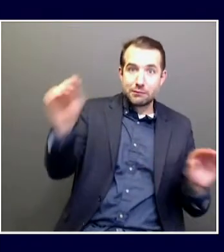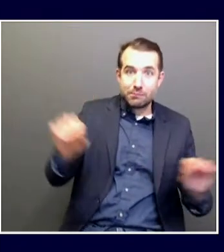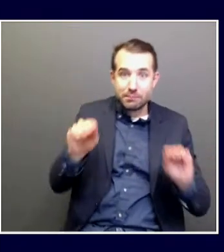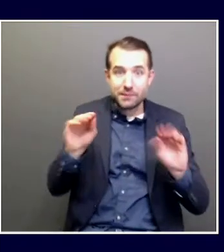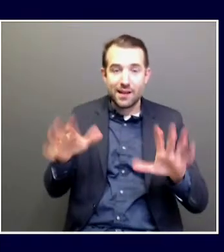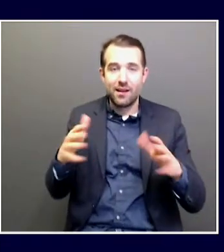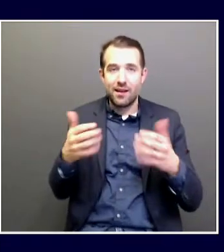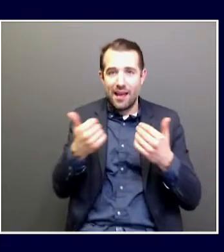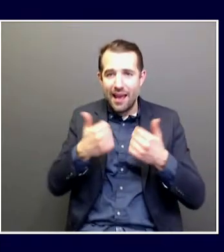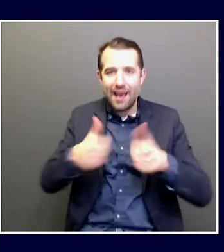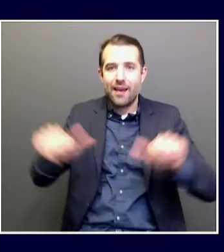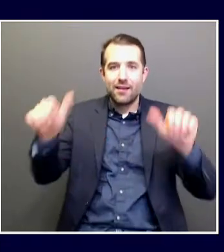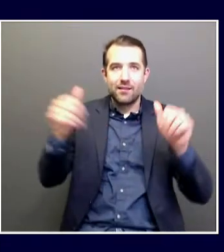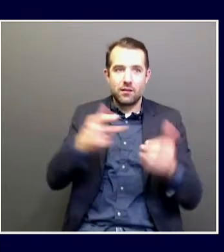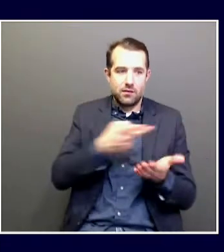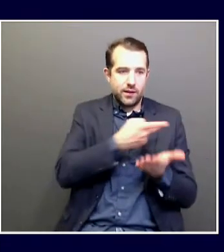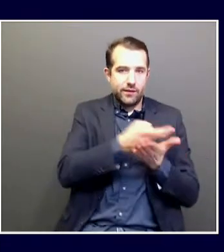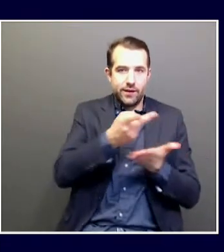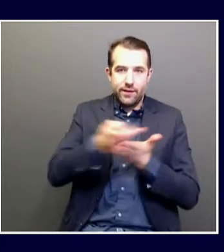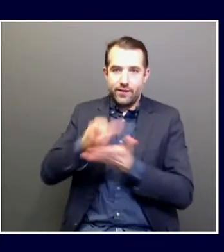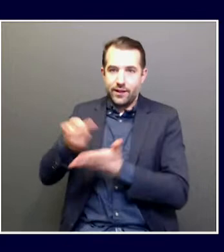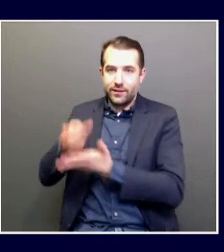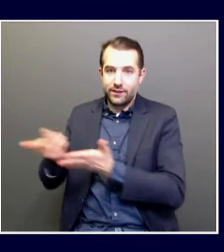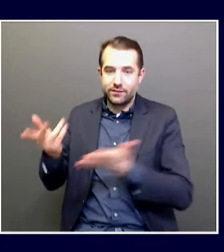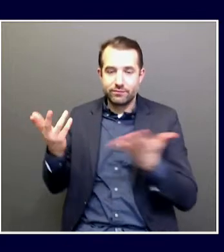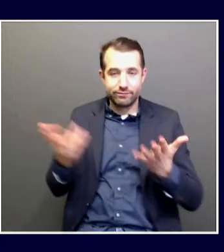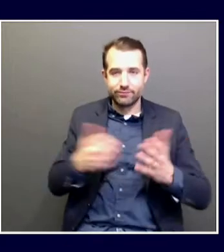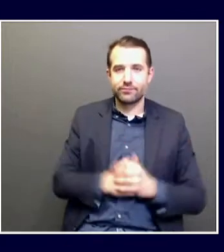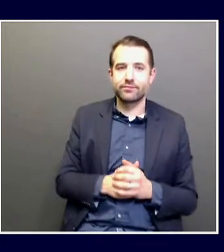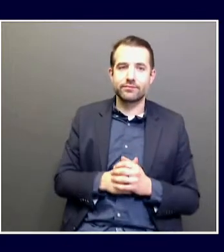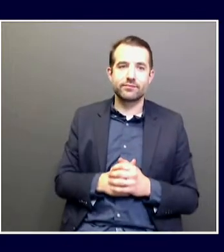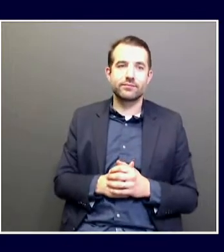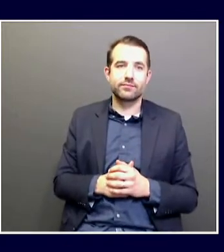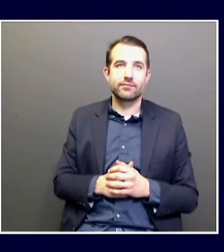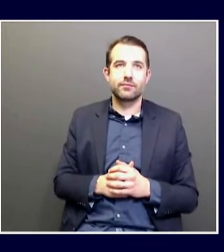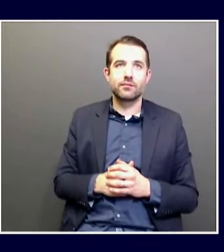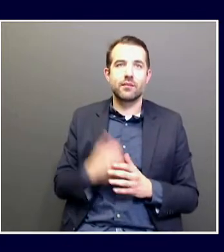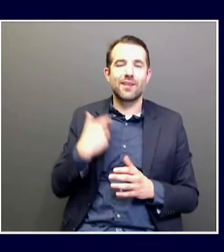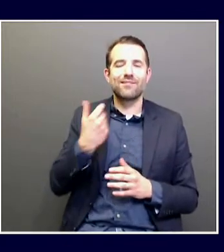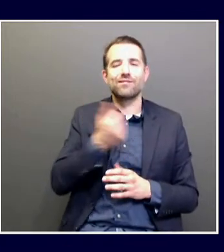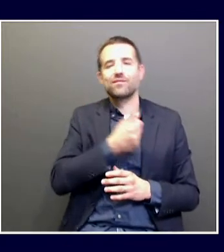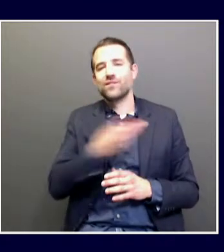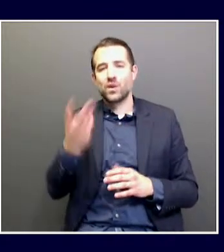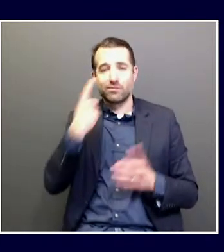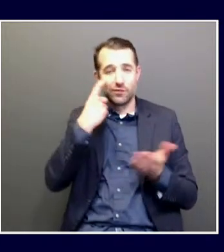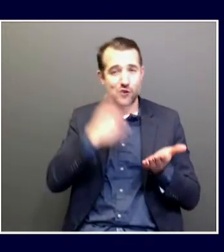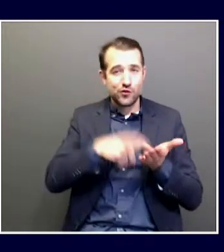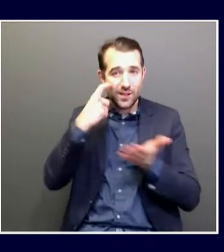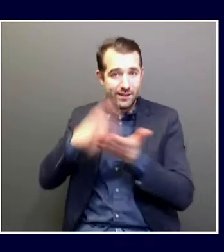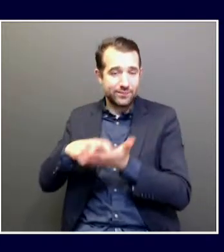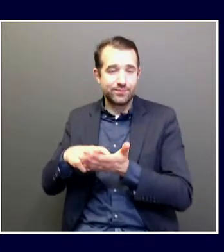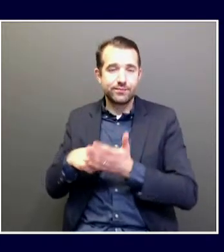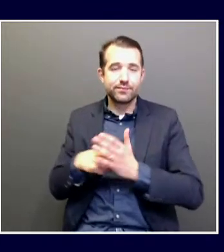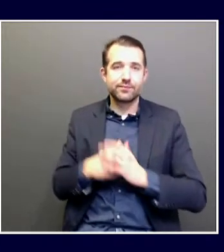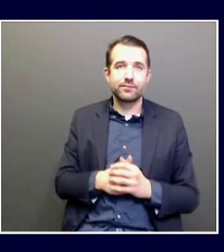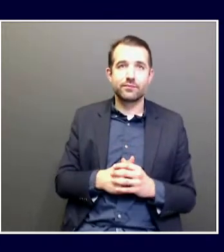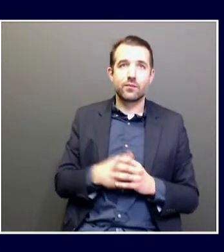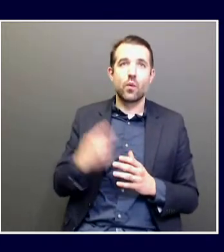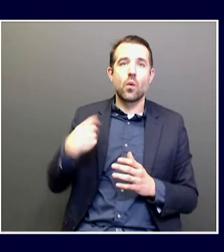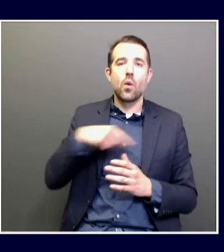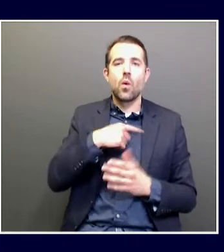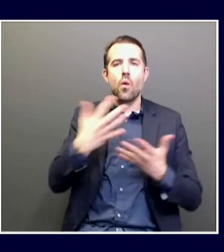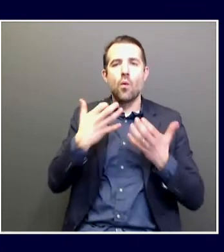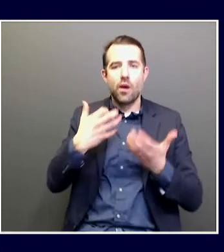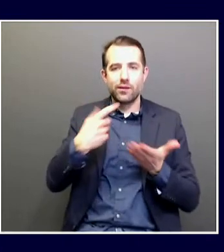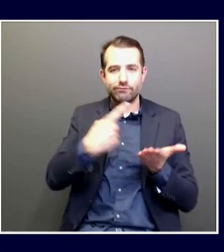Eric, two or three observations. First is you're right, and that's why we want to be out there talking about what we know, what we don't know, and